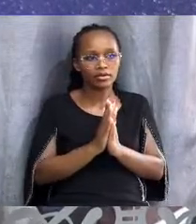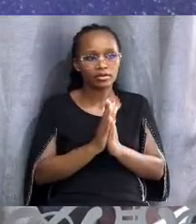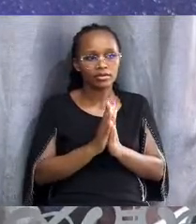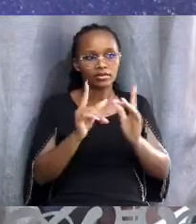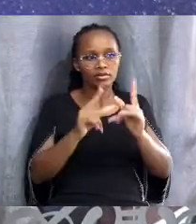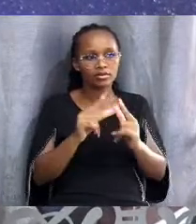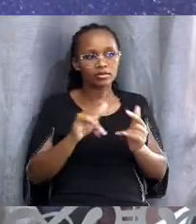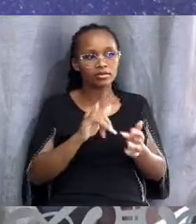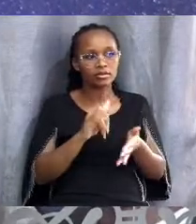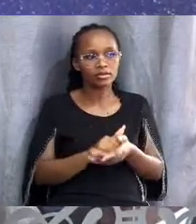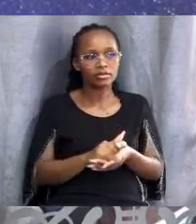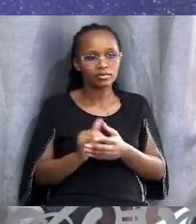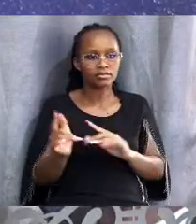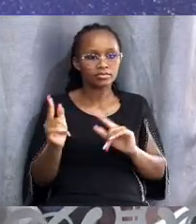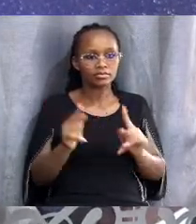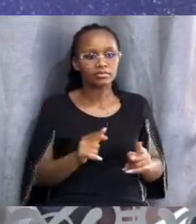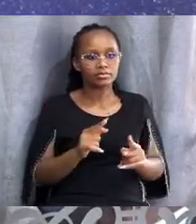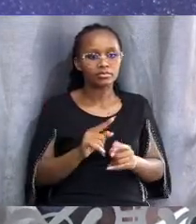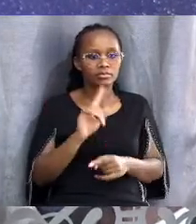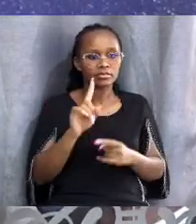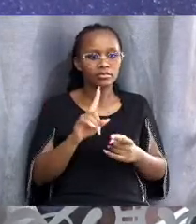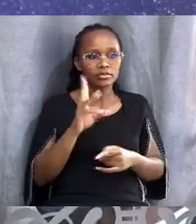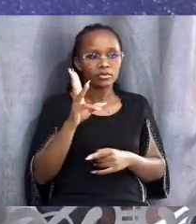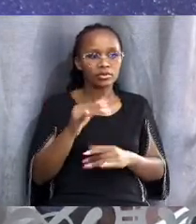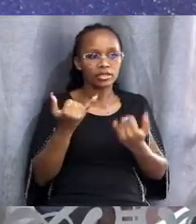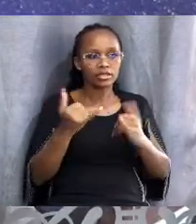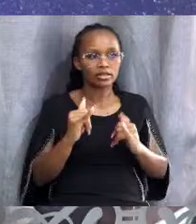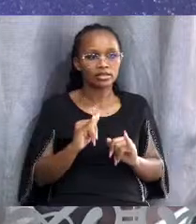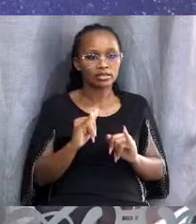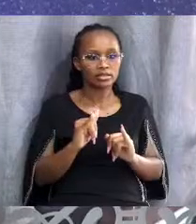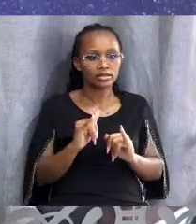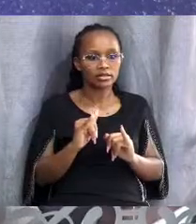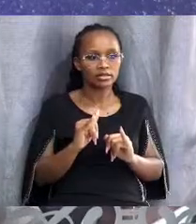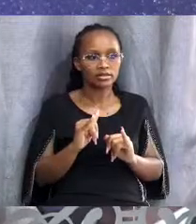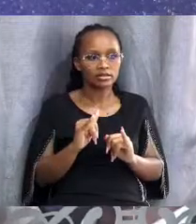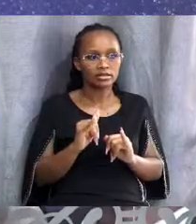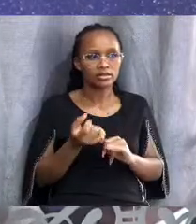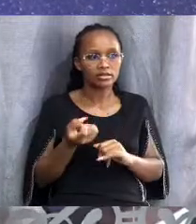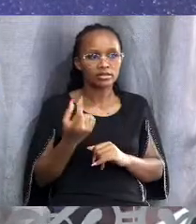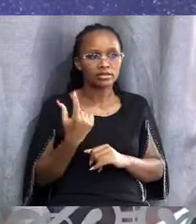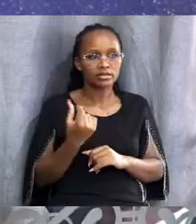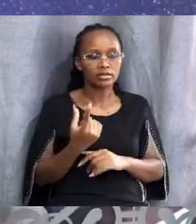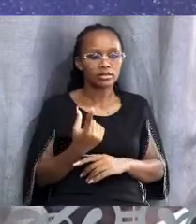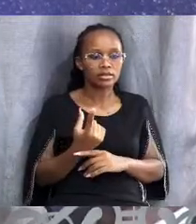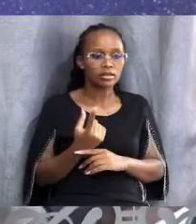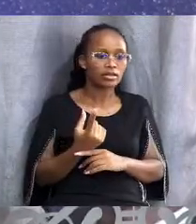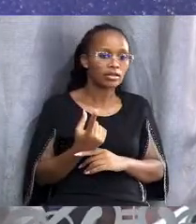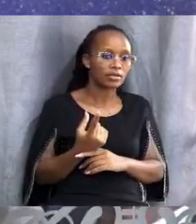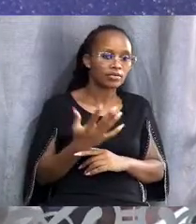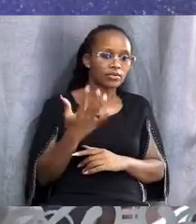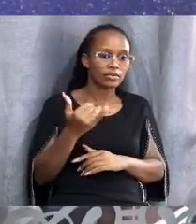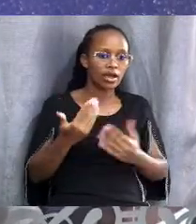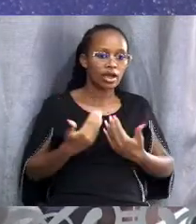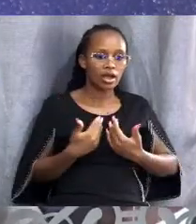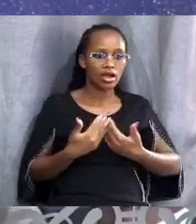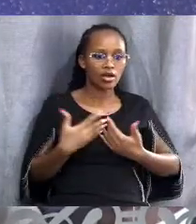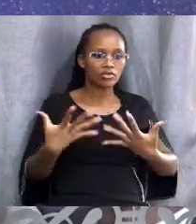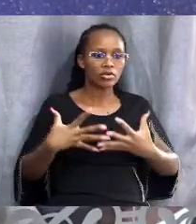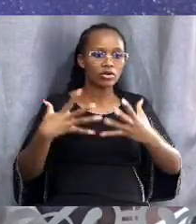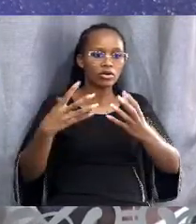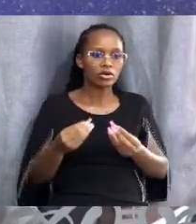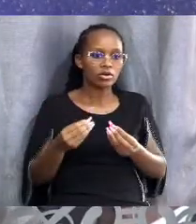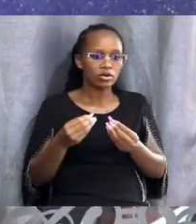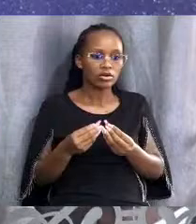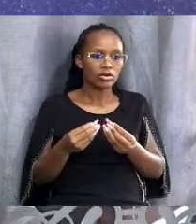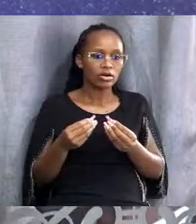grief that comes, and I'll try my best understand. Why did you have to go